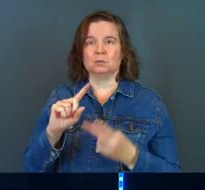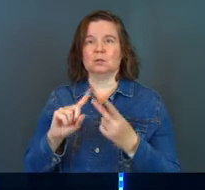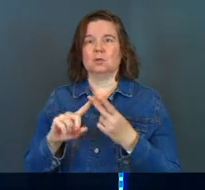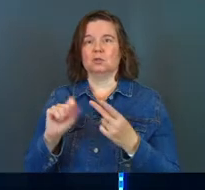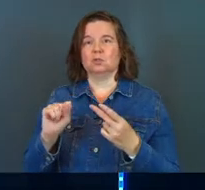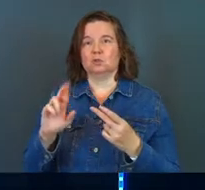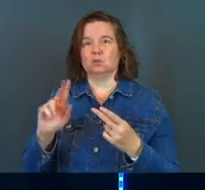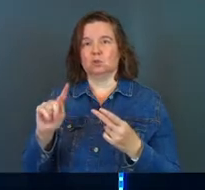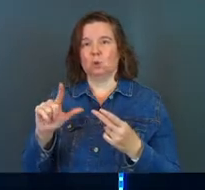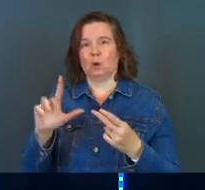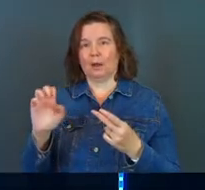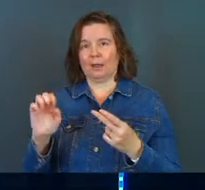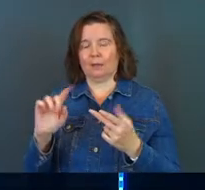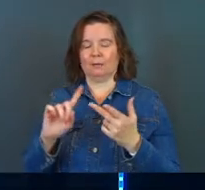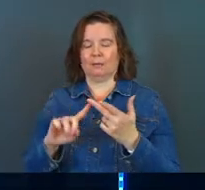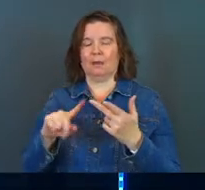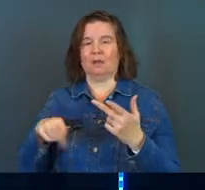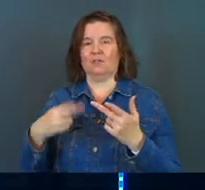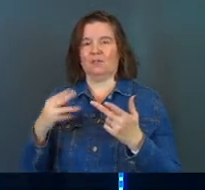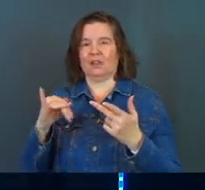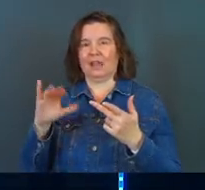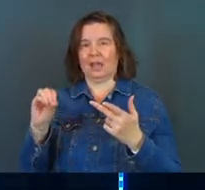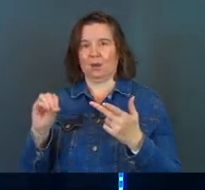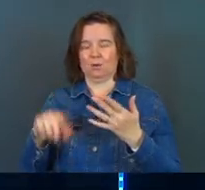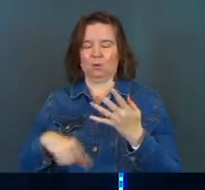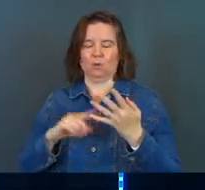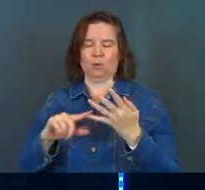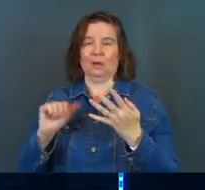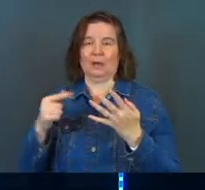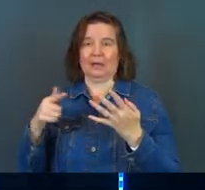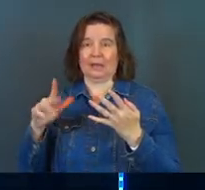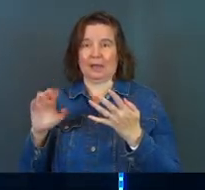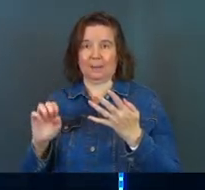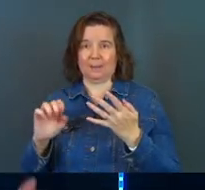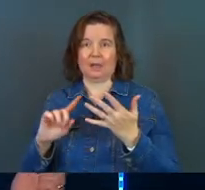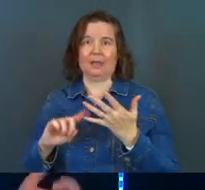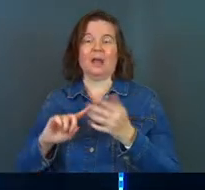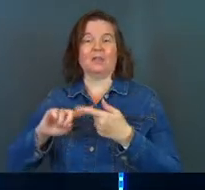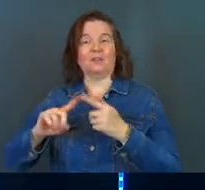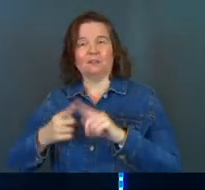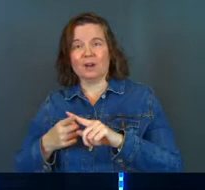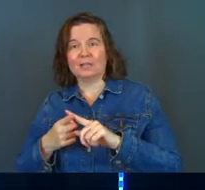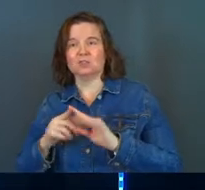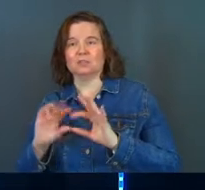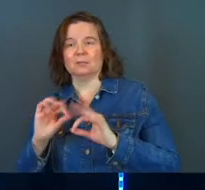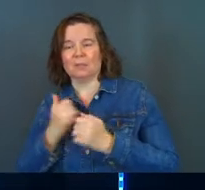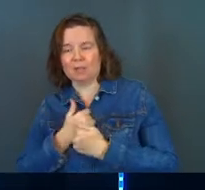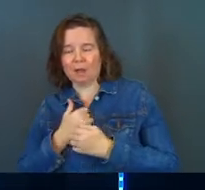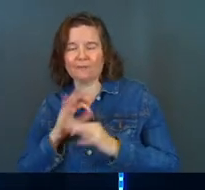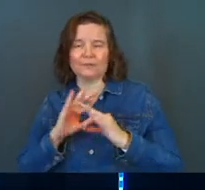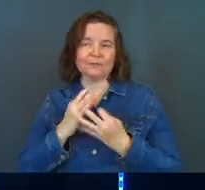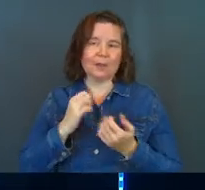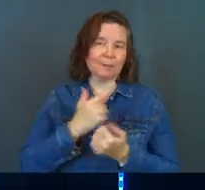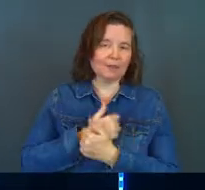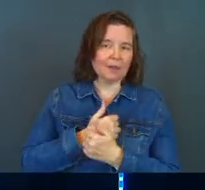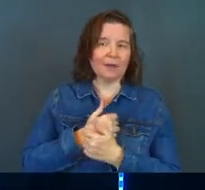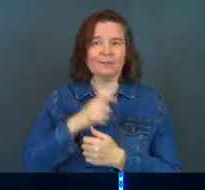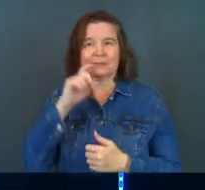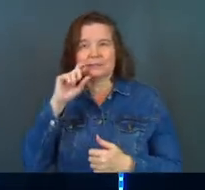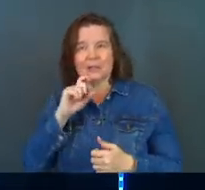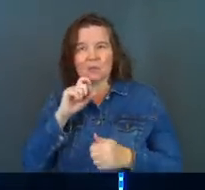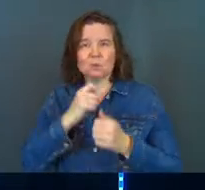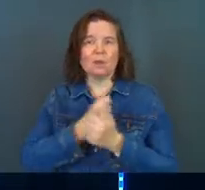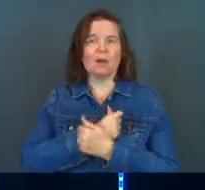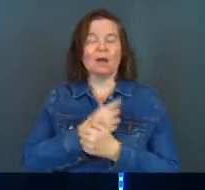storge, and they've got phileo, and they've got agape, and there's friendship love, and there's family love, and there's